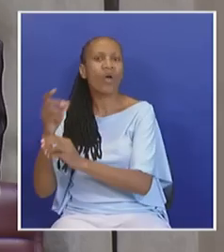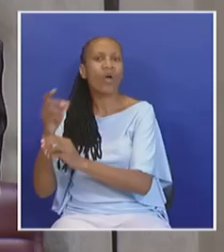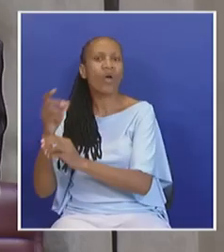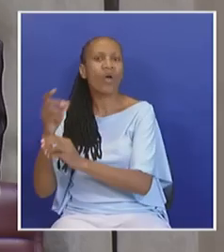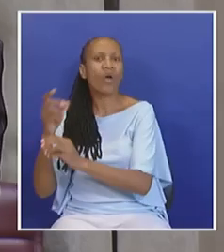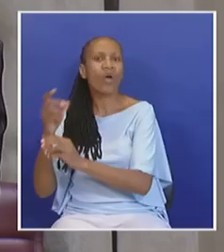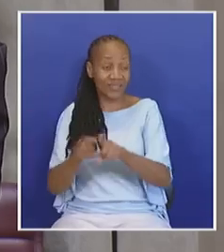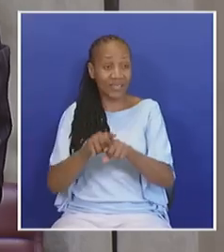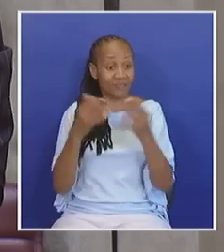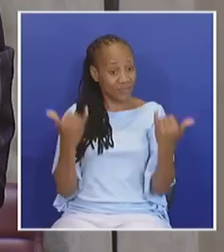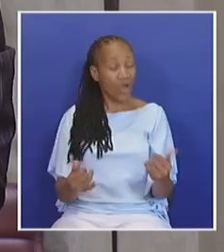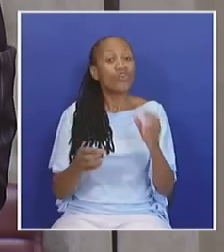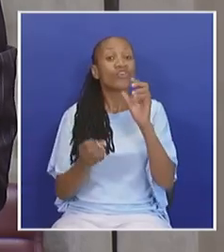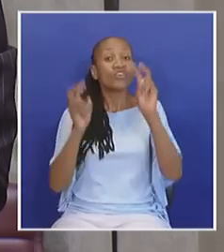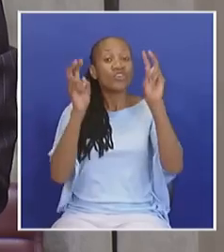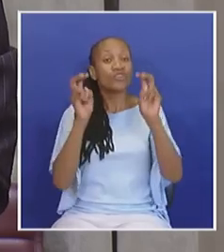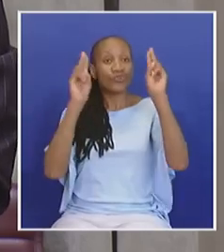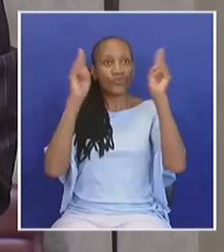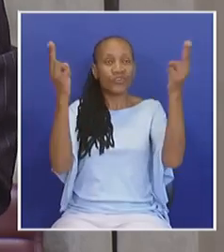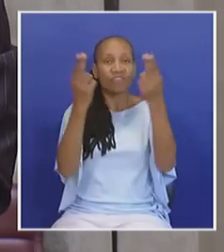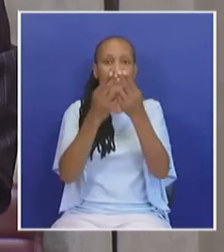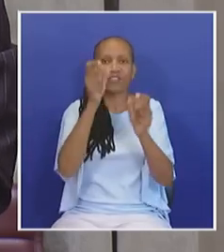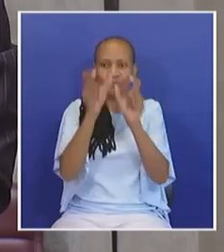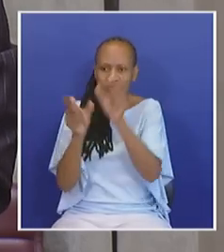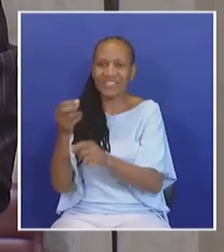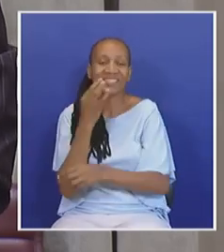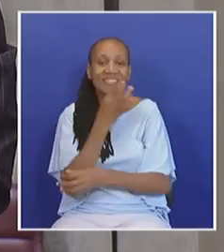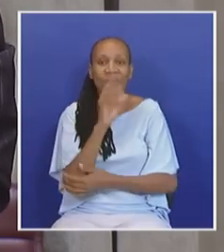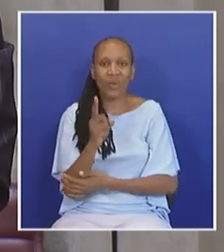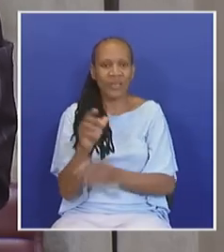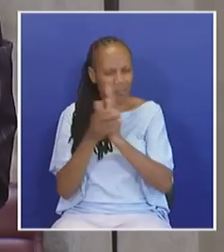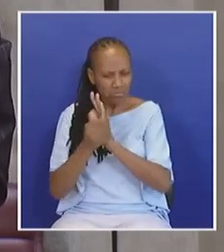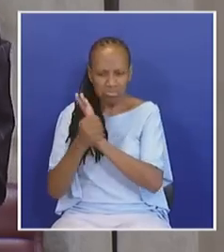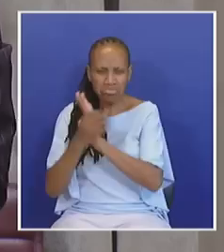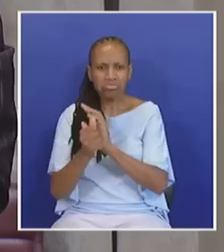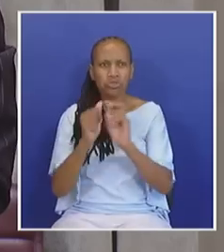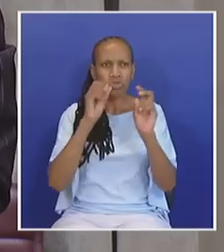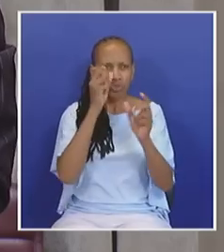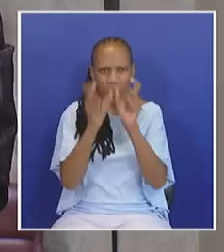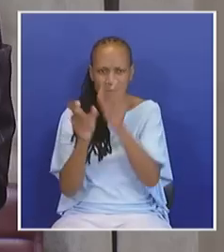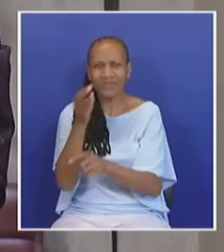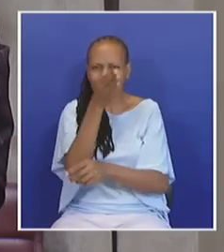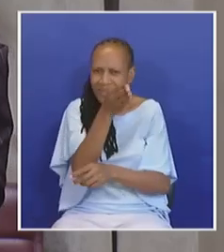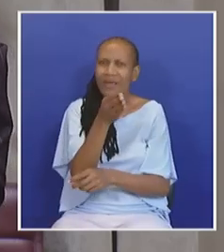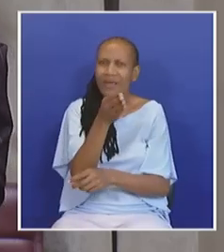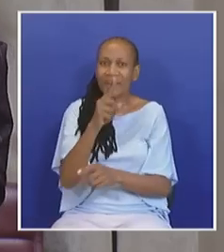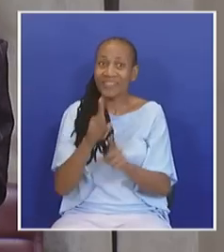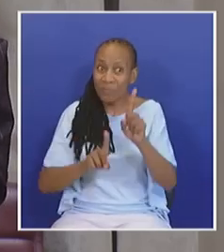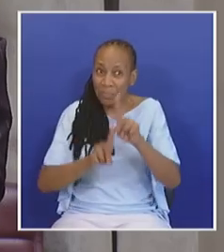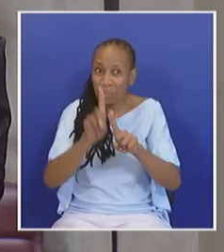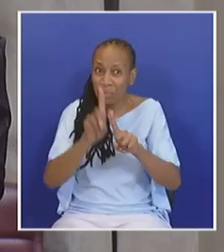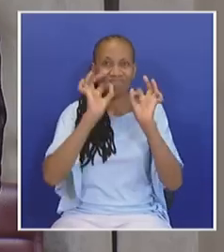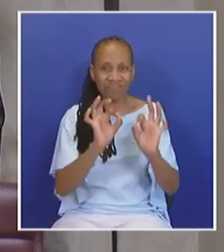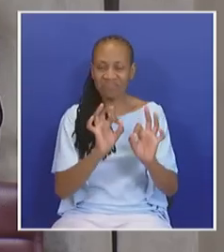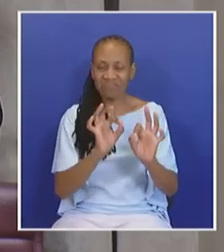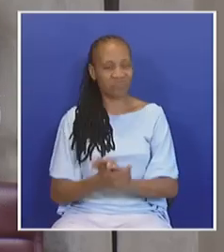university students, that black students, even talented students with good matric results, exist precariously at our universities,